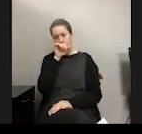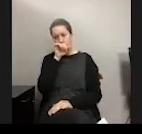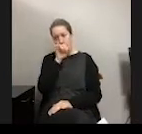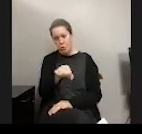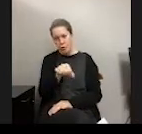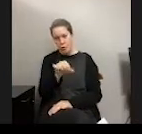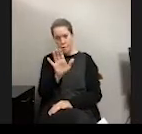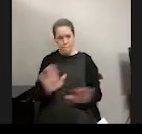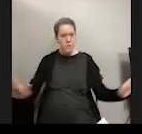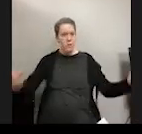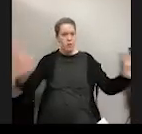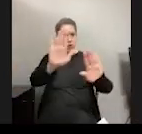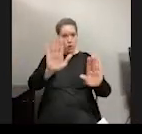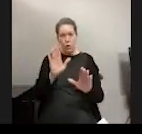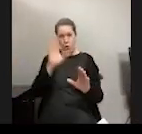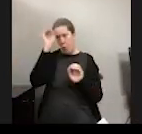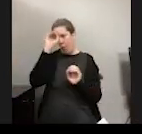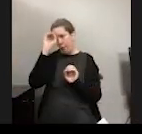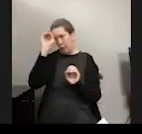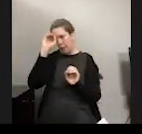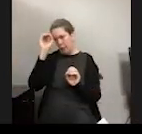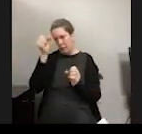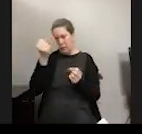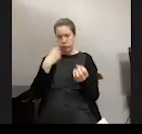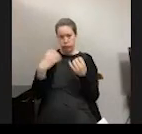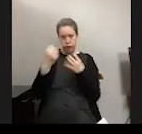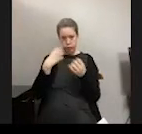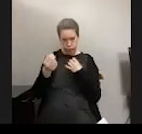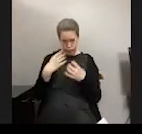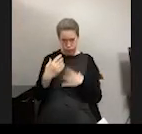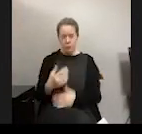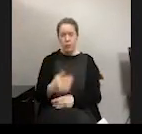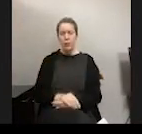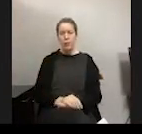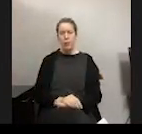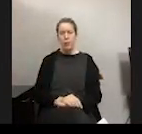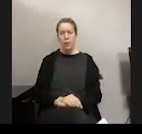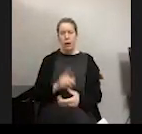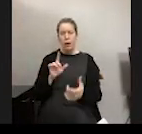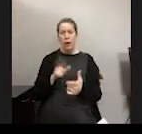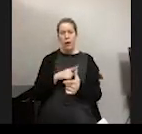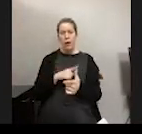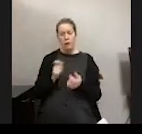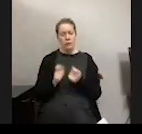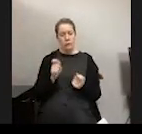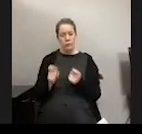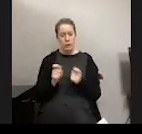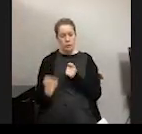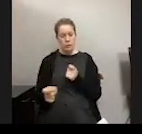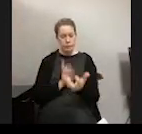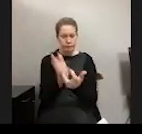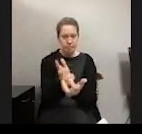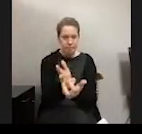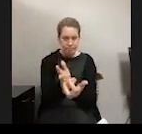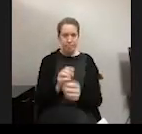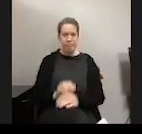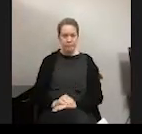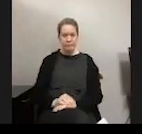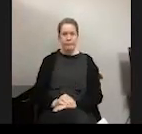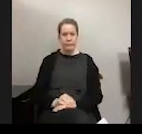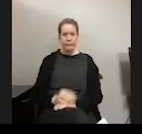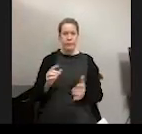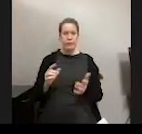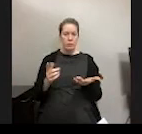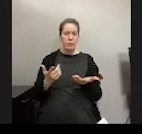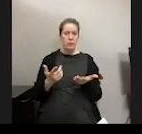adjust. Mm-hmm. You know, we sometimes, and I'll speak personally, we sometimes at the city, we're really good at mainstream marketing,